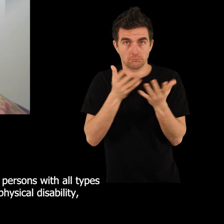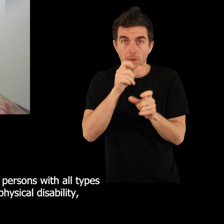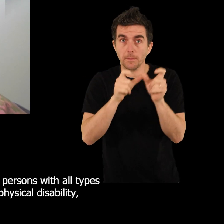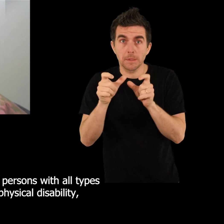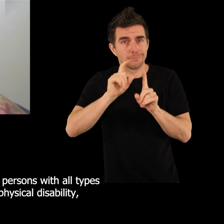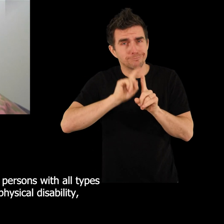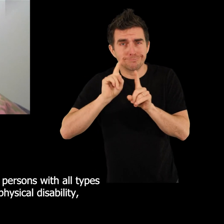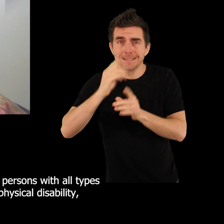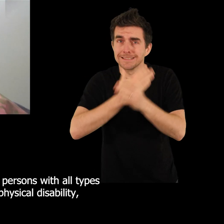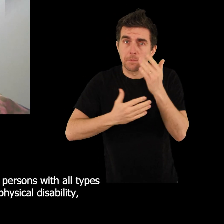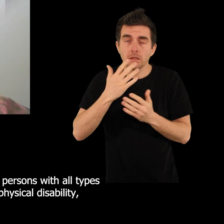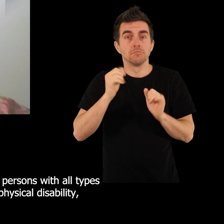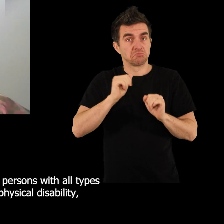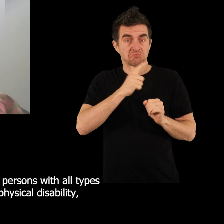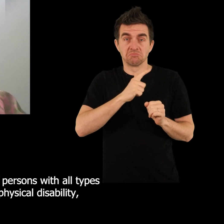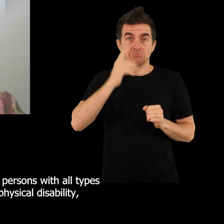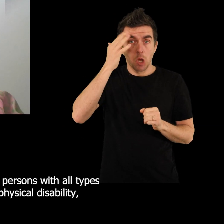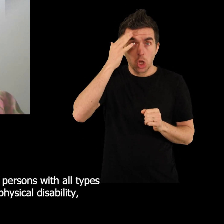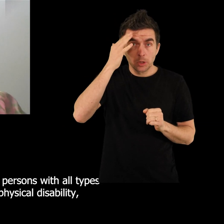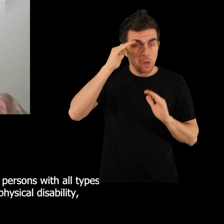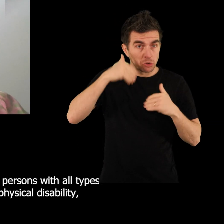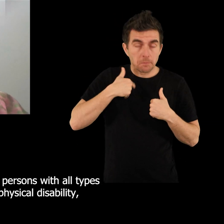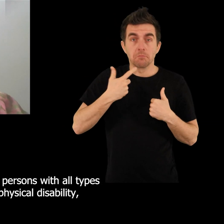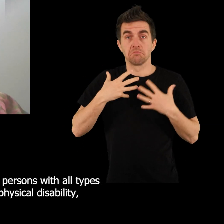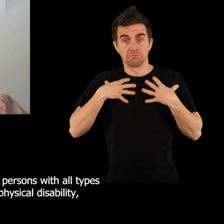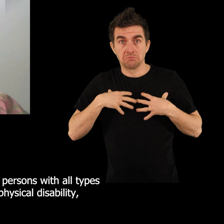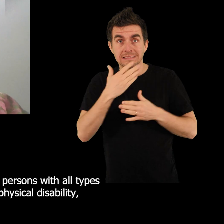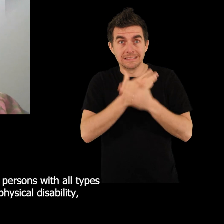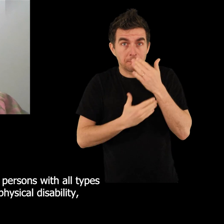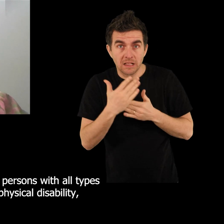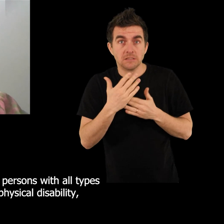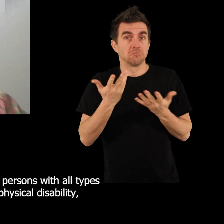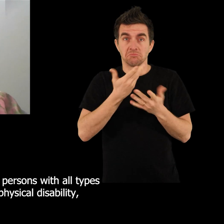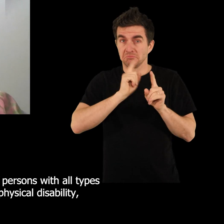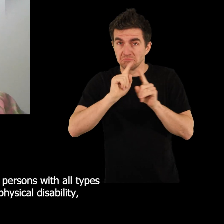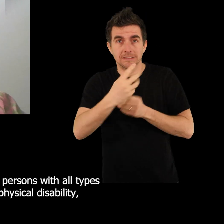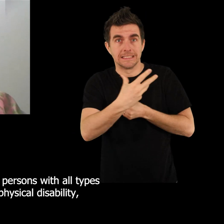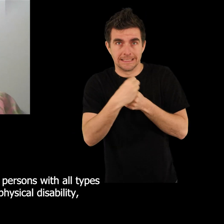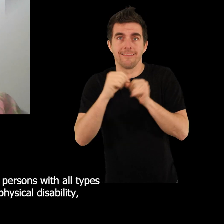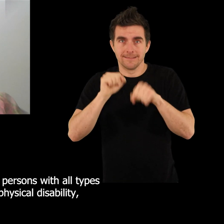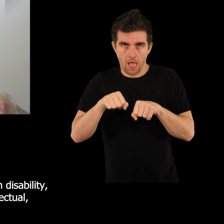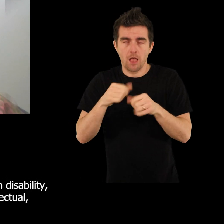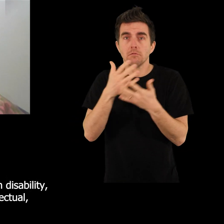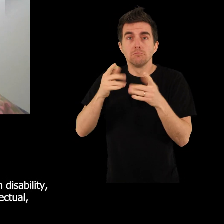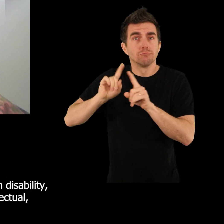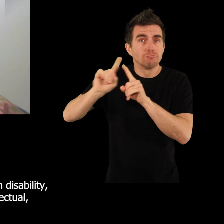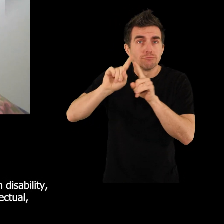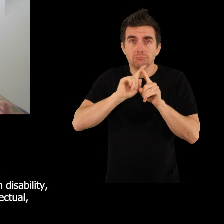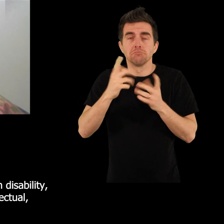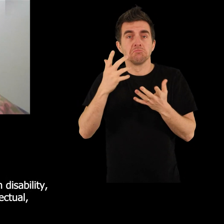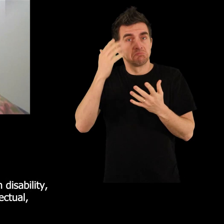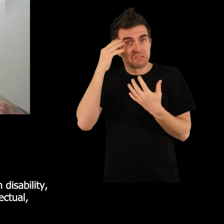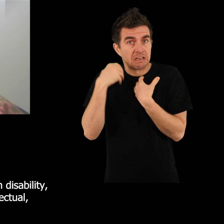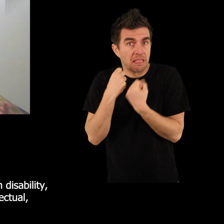persons with all types of disability, like autism, physical disability, mentally